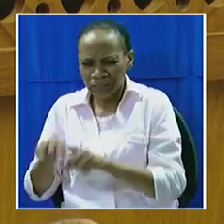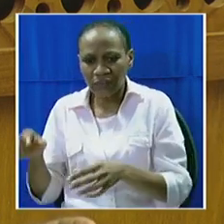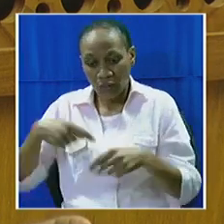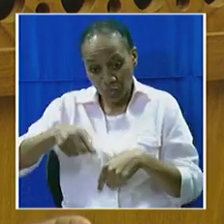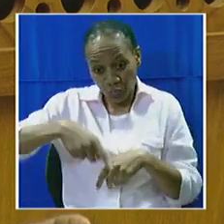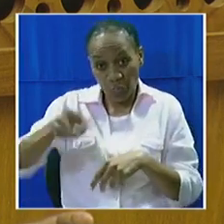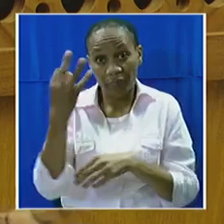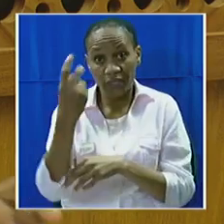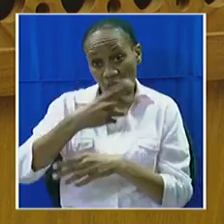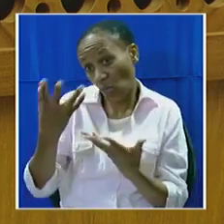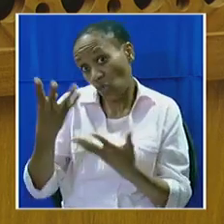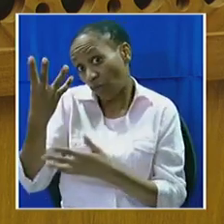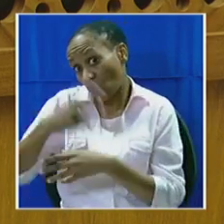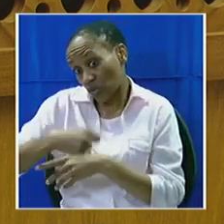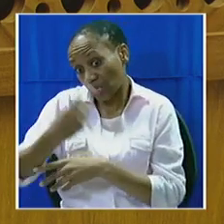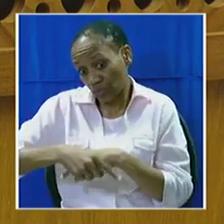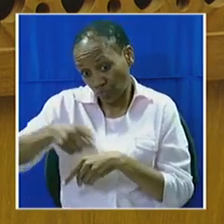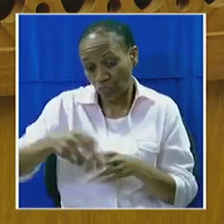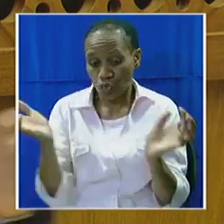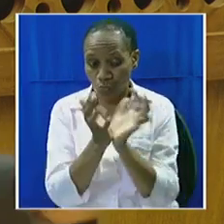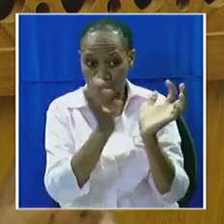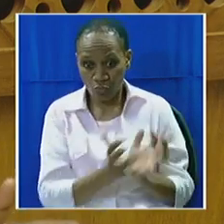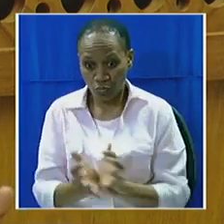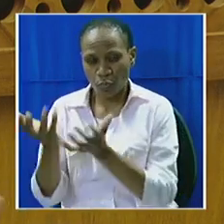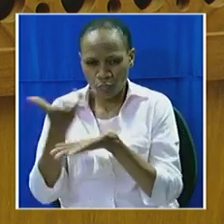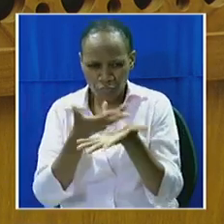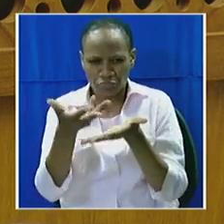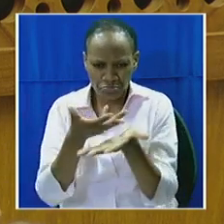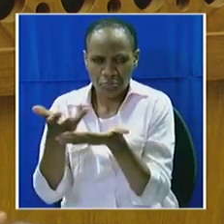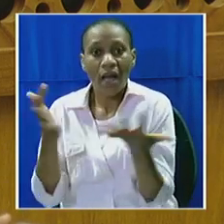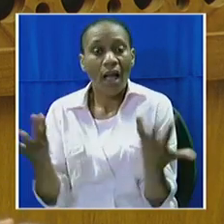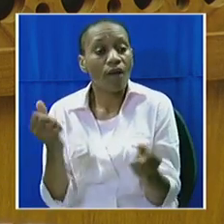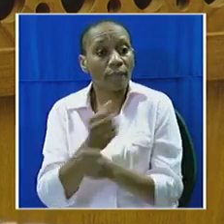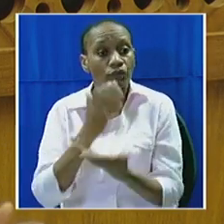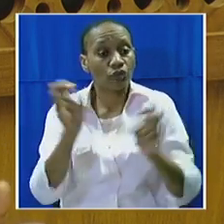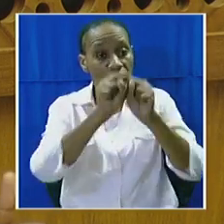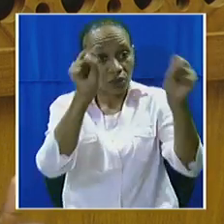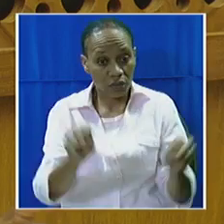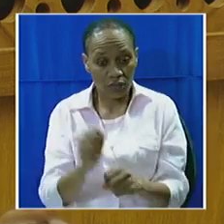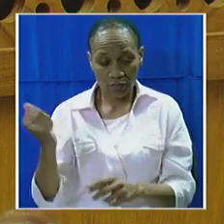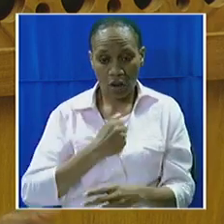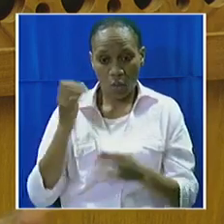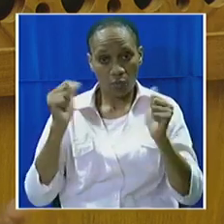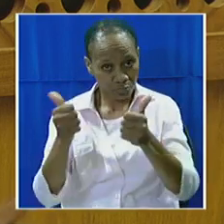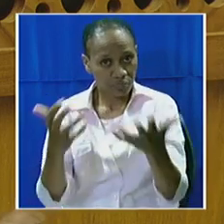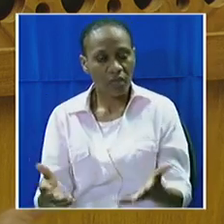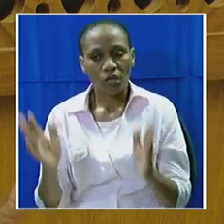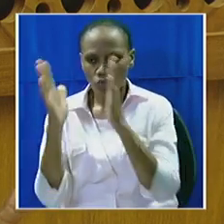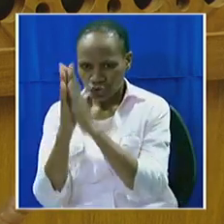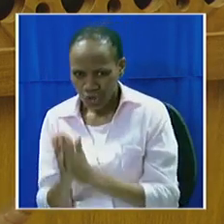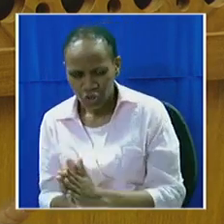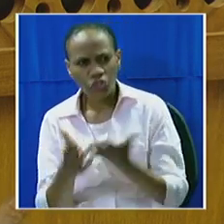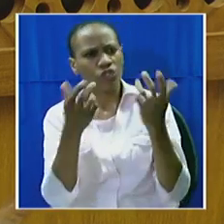3-4 days to actually look at how to prepare for the resilience of our system into the future. We also intend to meet the churches,